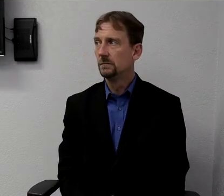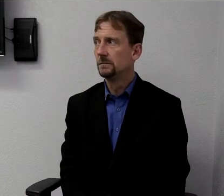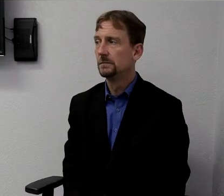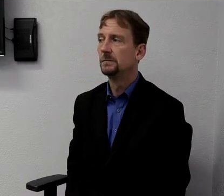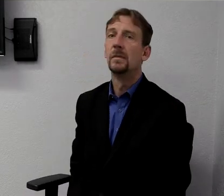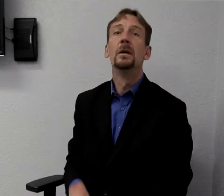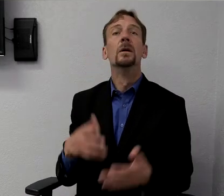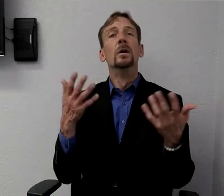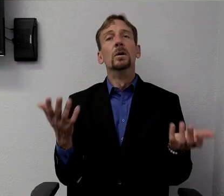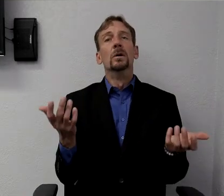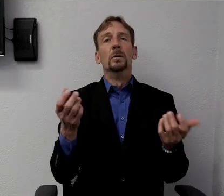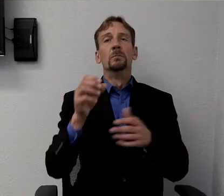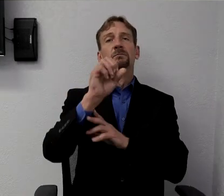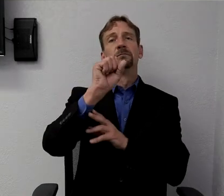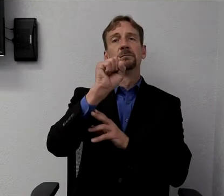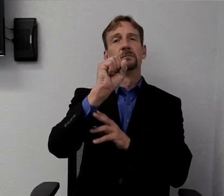the clinical